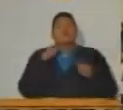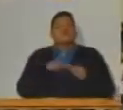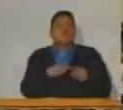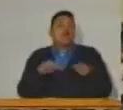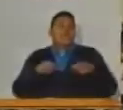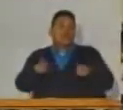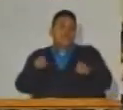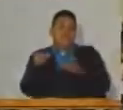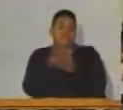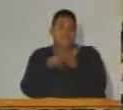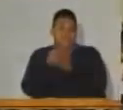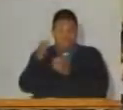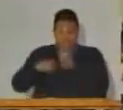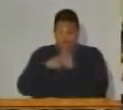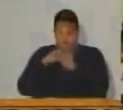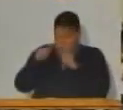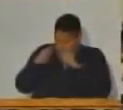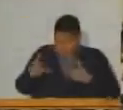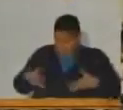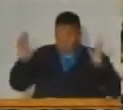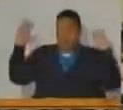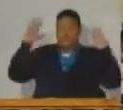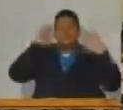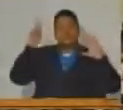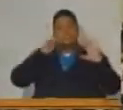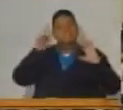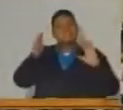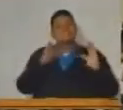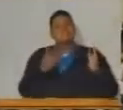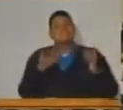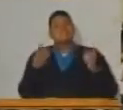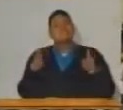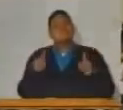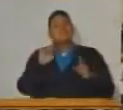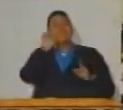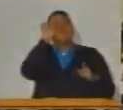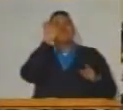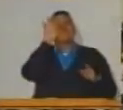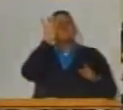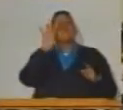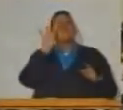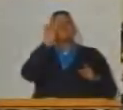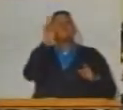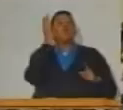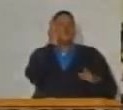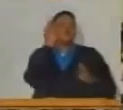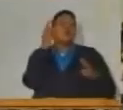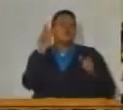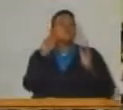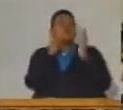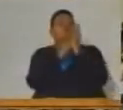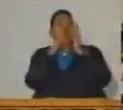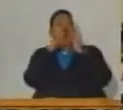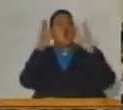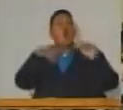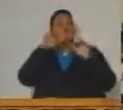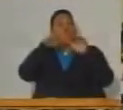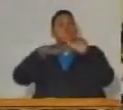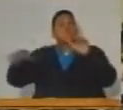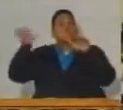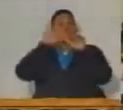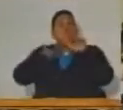year, and when completed, we'll see the delivery of some 148 two-bedroom townhouses for